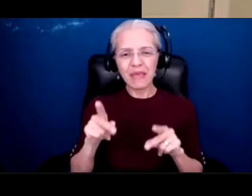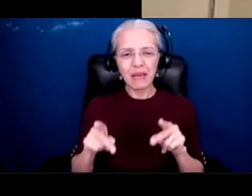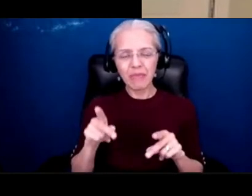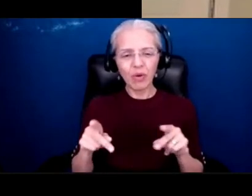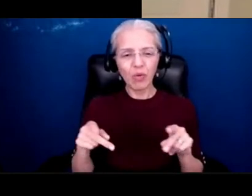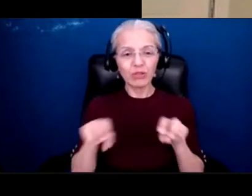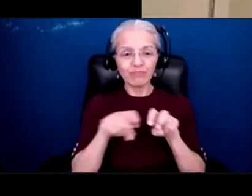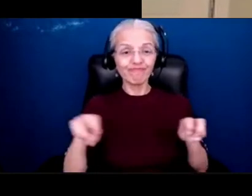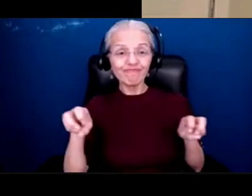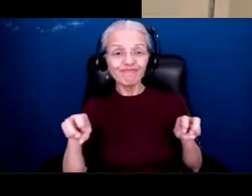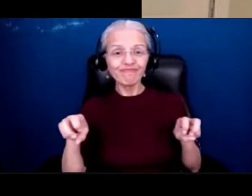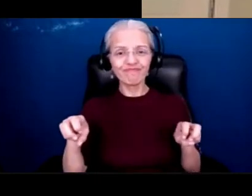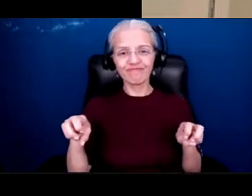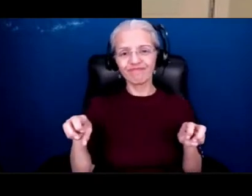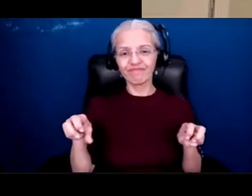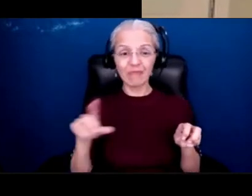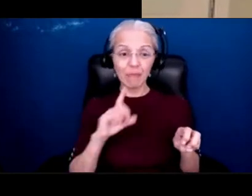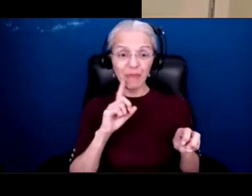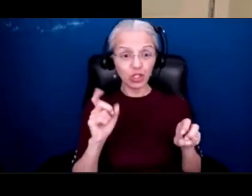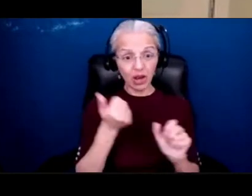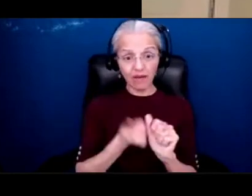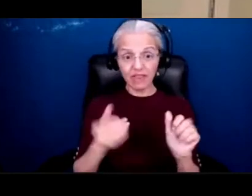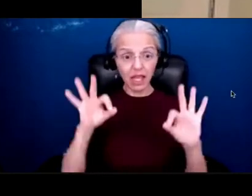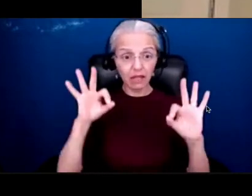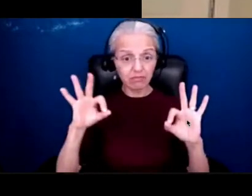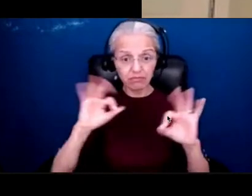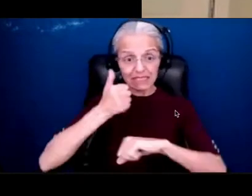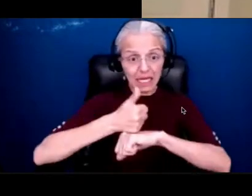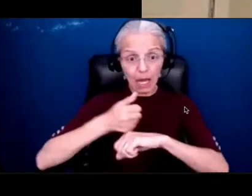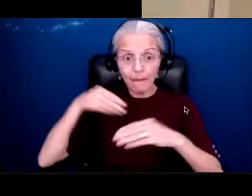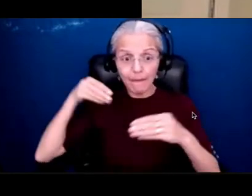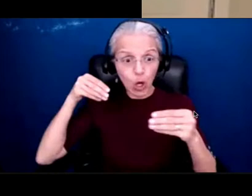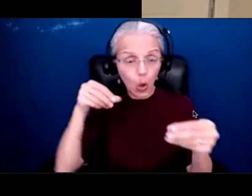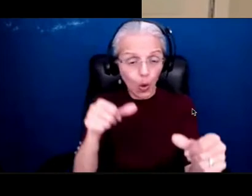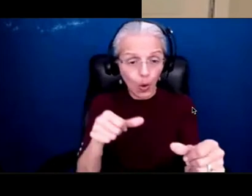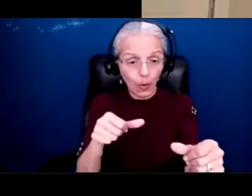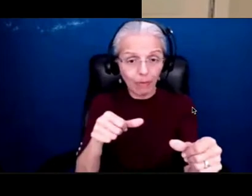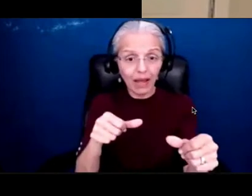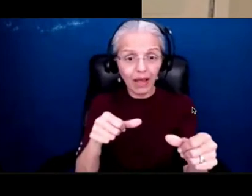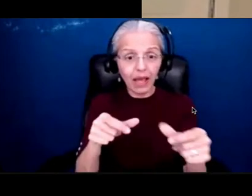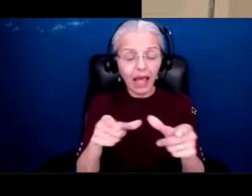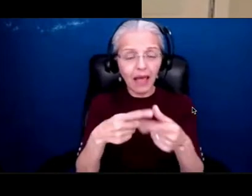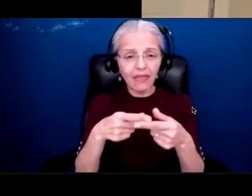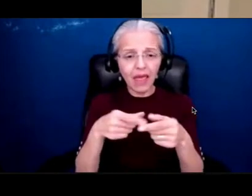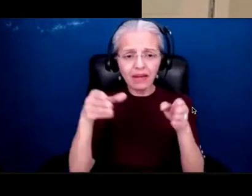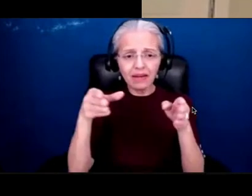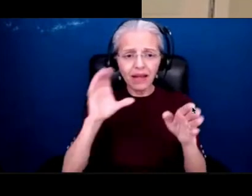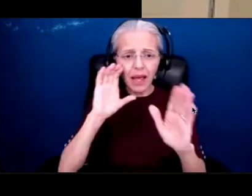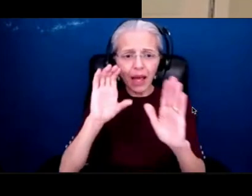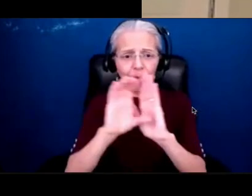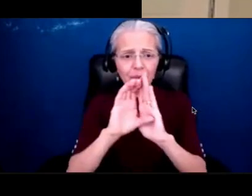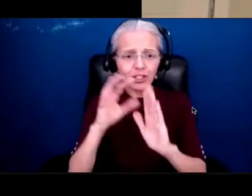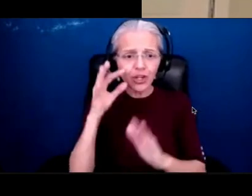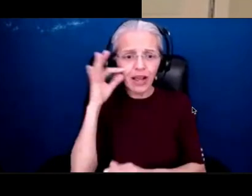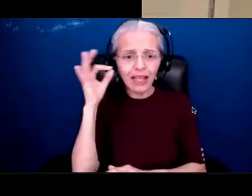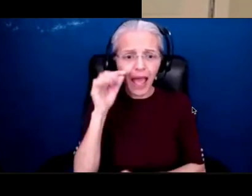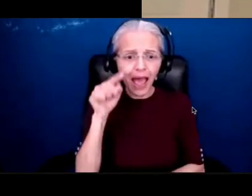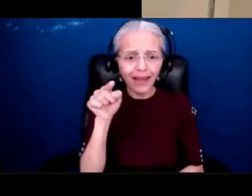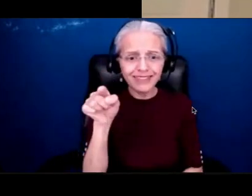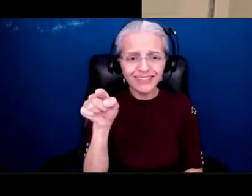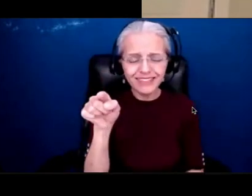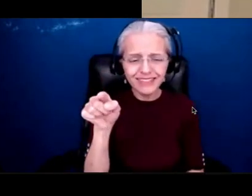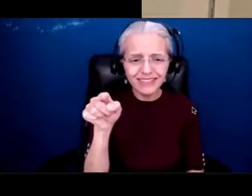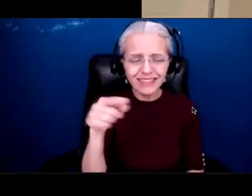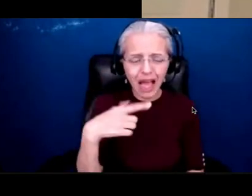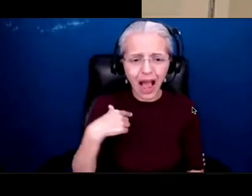scenes, making sure everything goes smoothly. I had a portrait of a cat behind his office, and I was